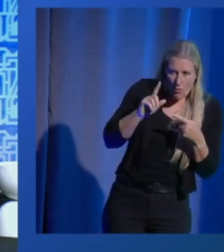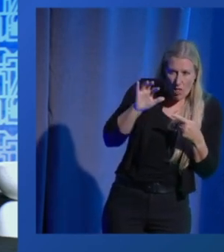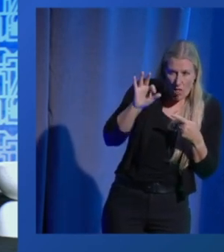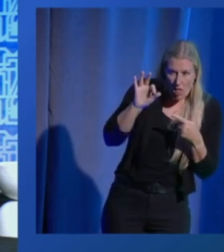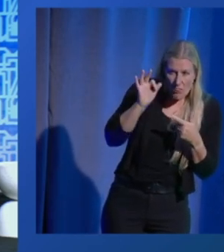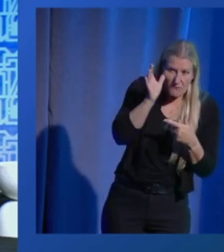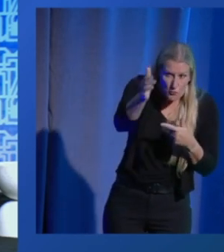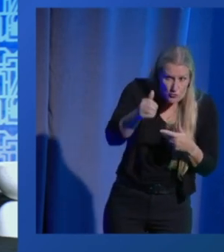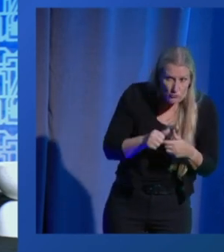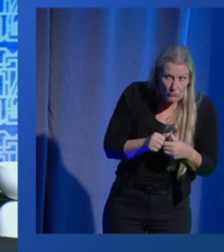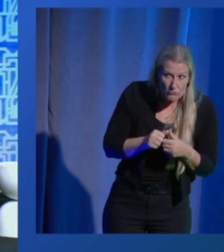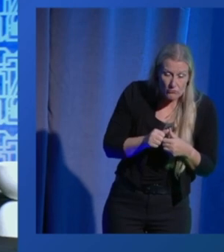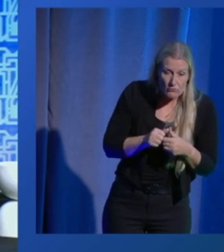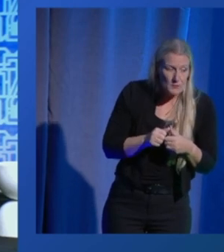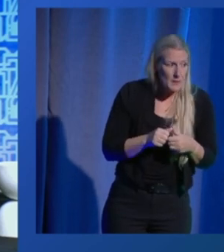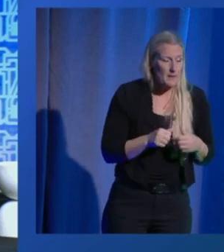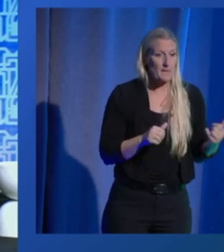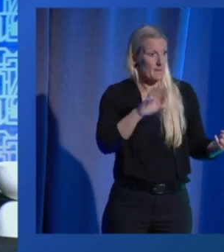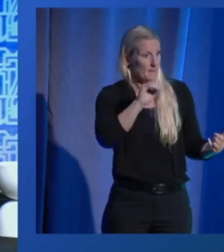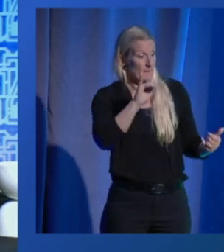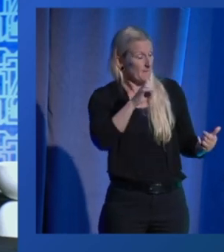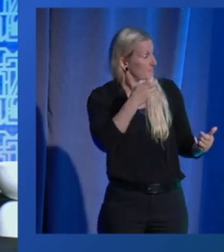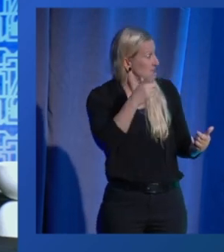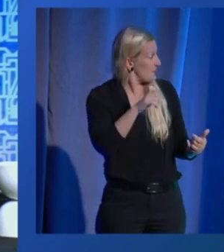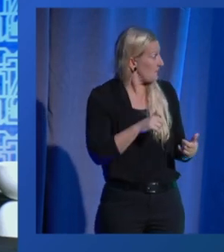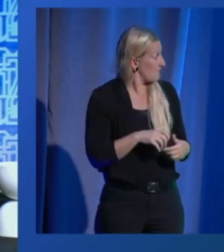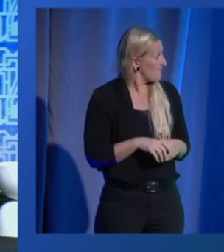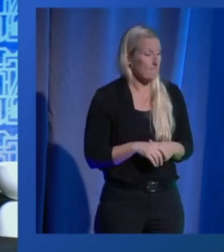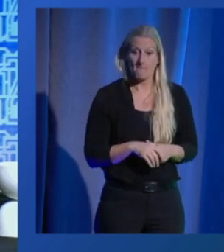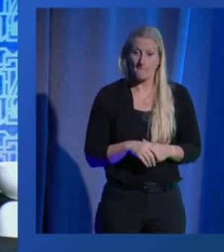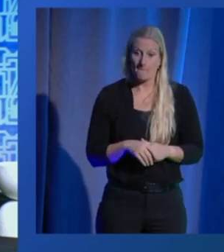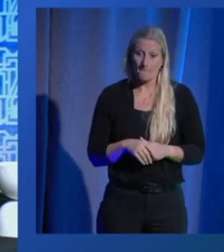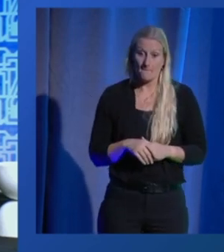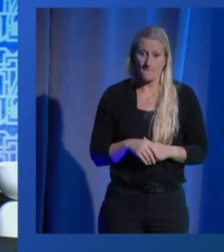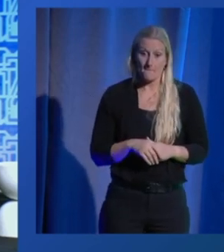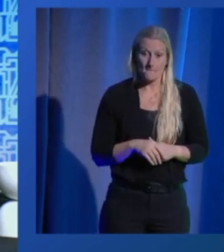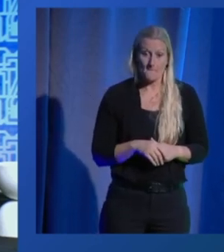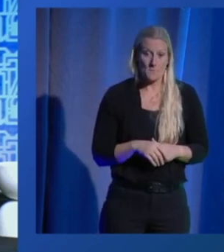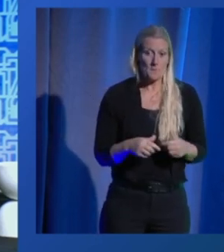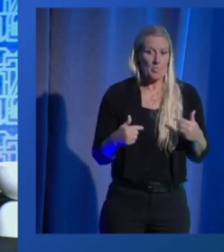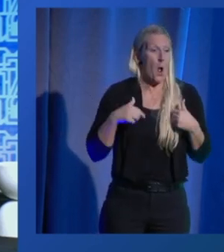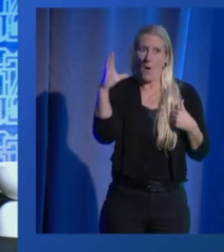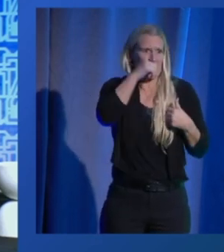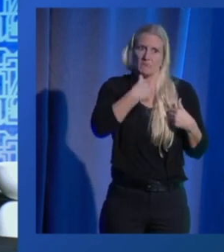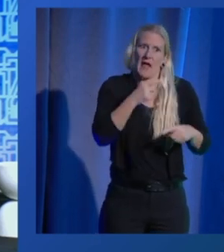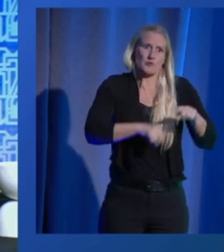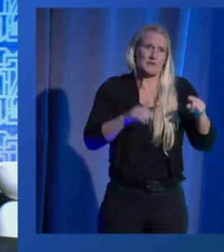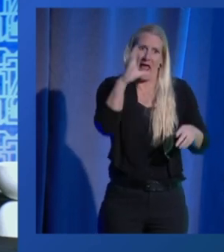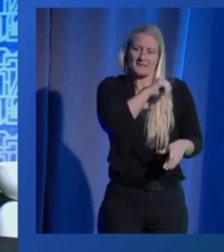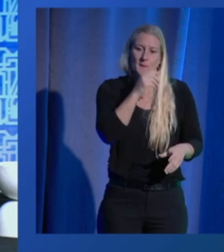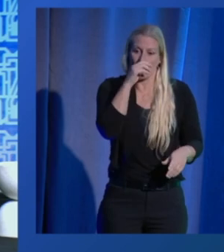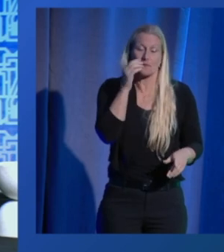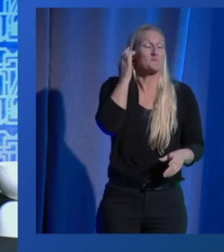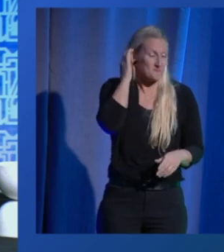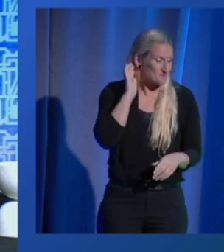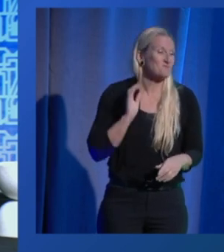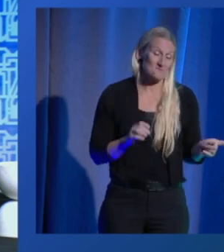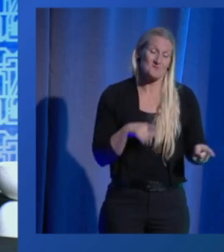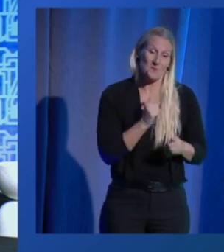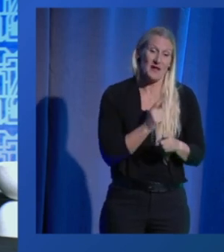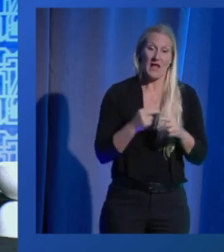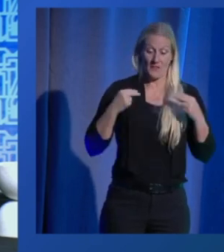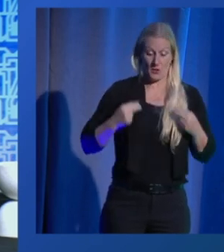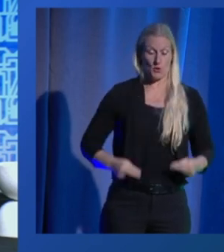switch question I wouldn't presume to guess oh you're actually right the human machine collaboration